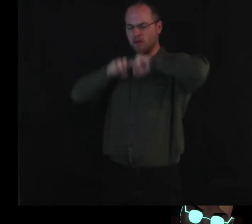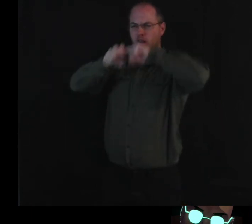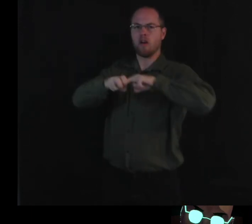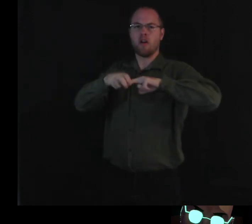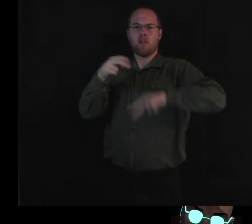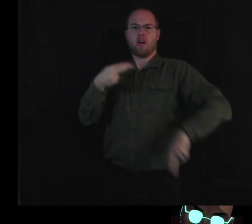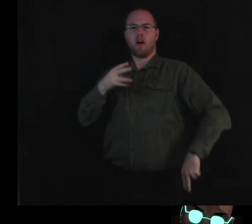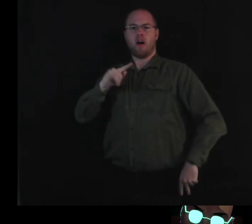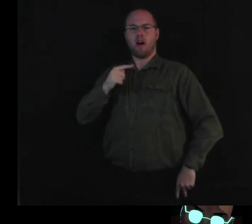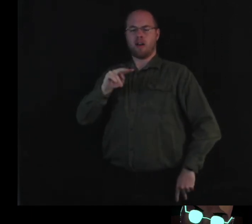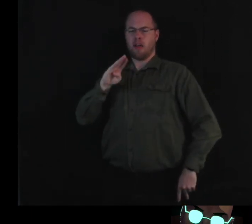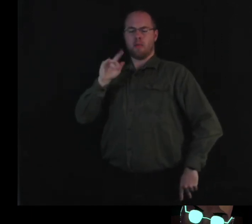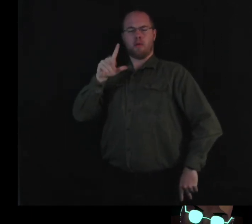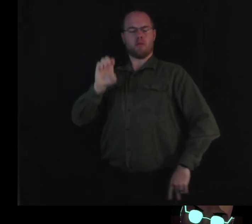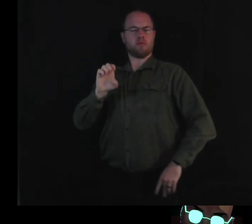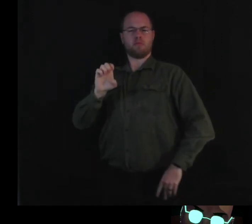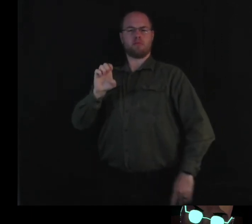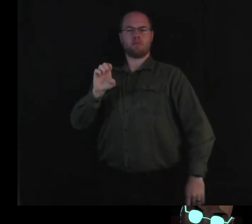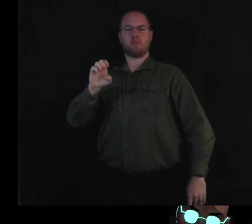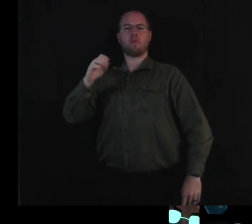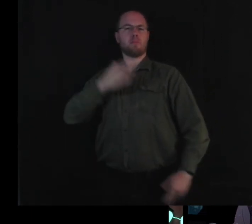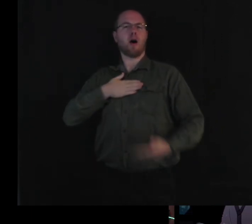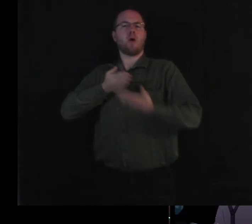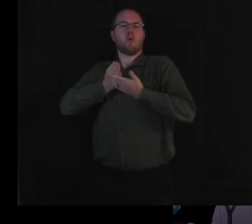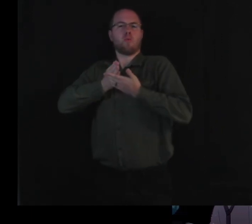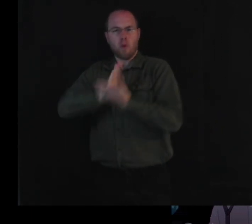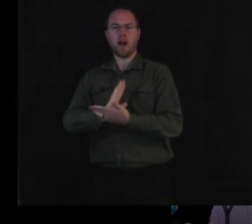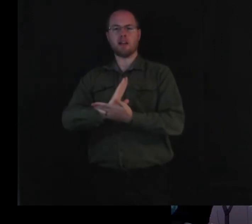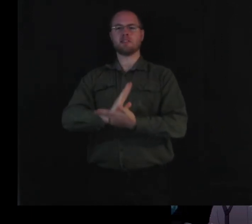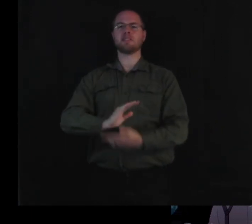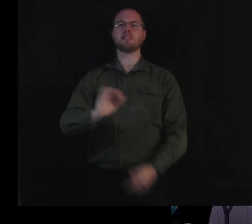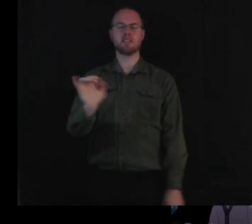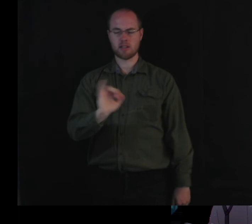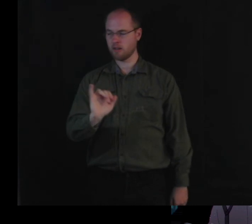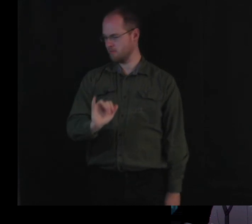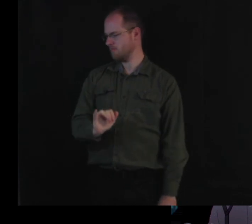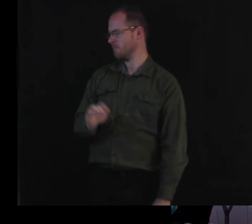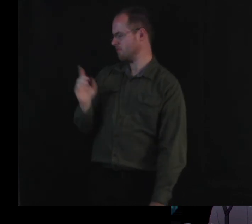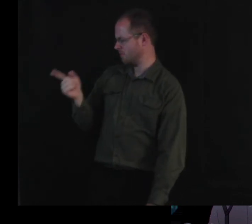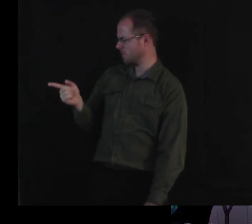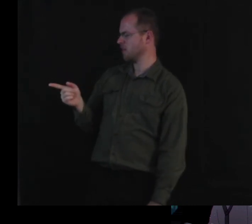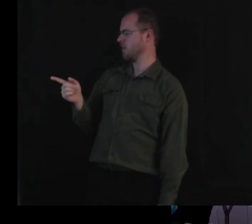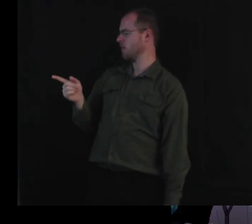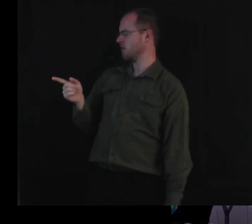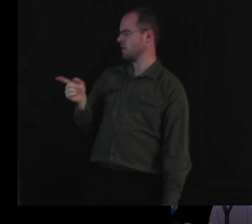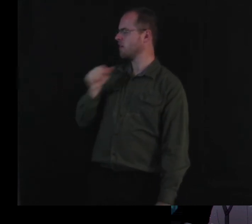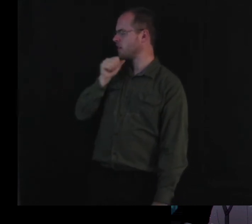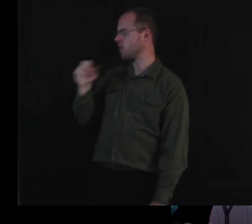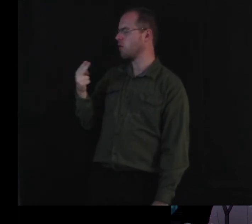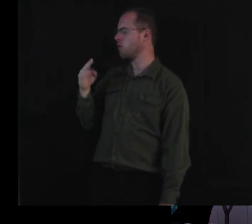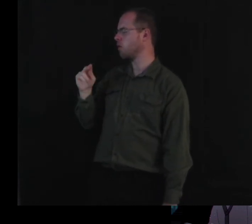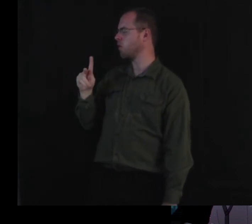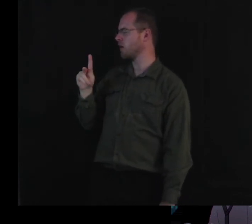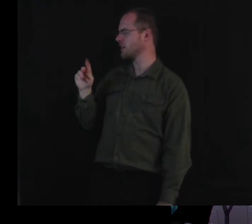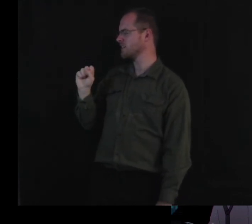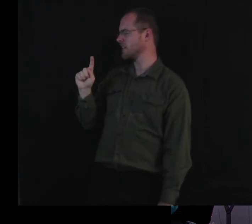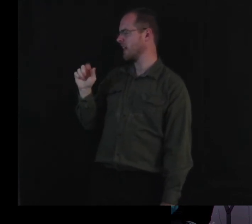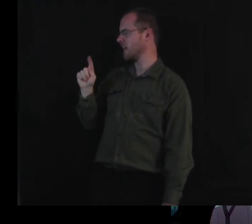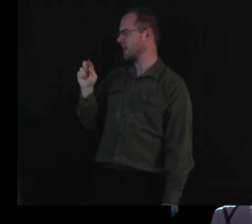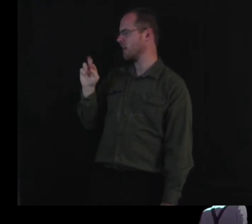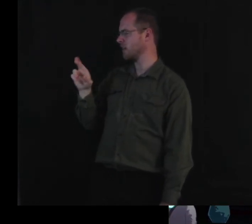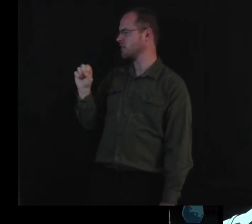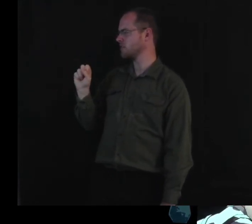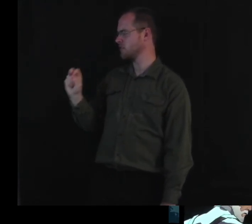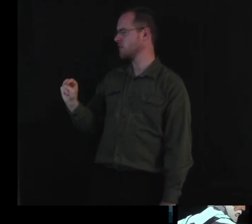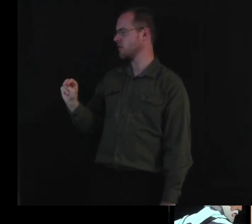It is my right to do the same. You're Noel Hochstetler's son. He lost his